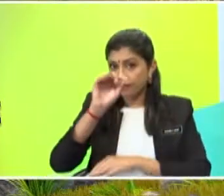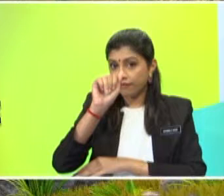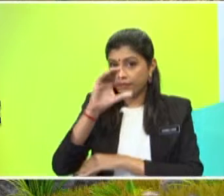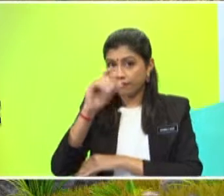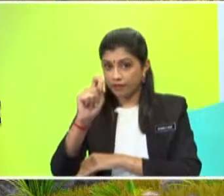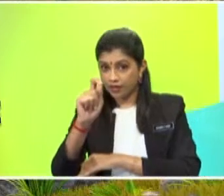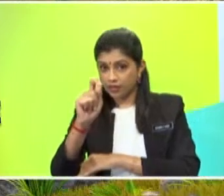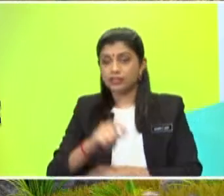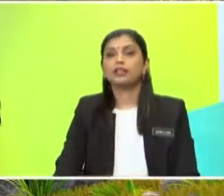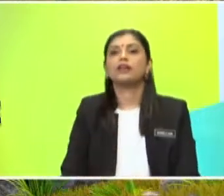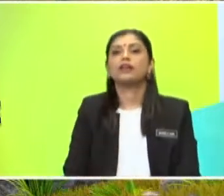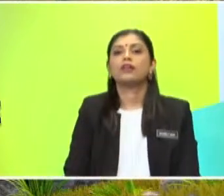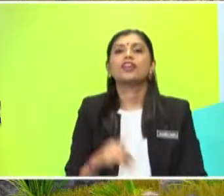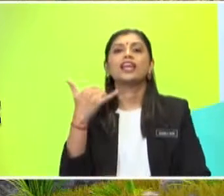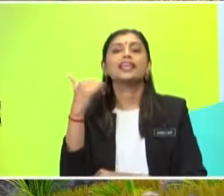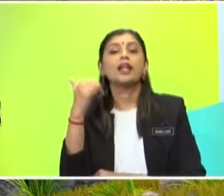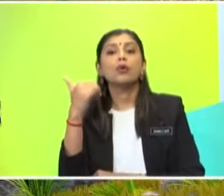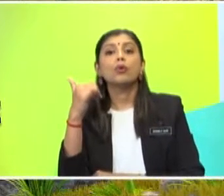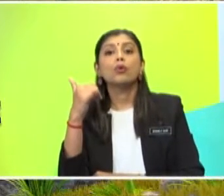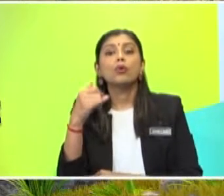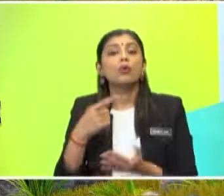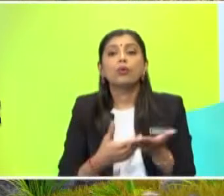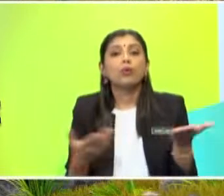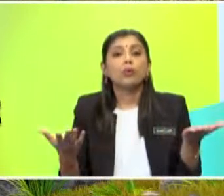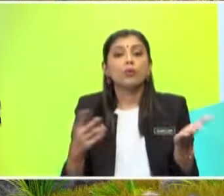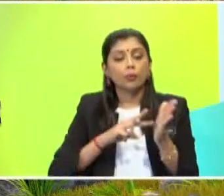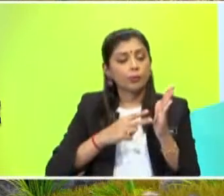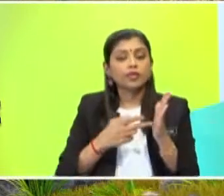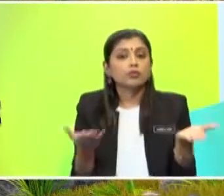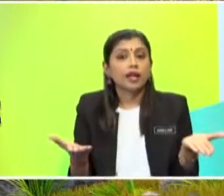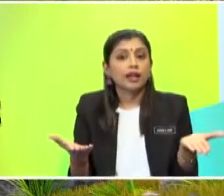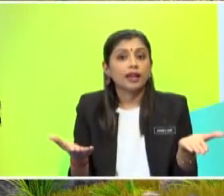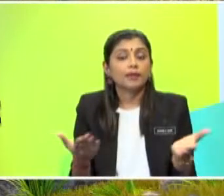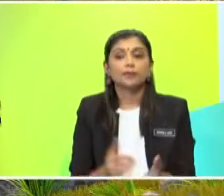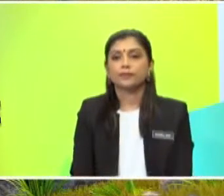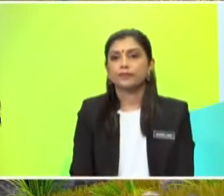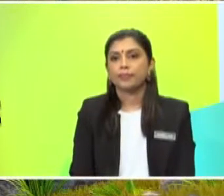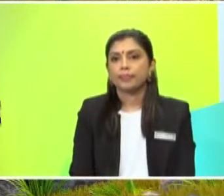Can I try, madam? Yes, okay. Haris, what does yellow color represent, Haris?